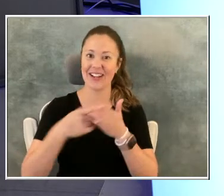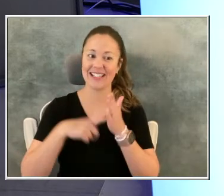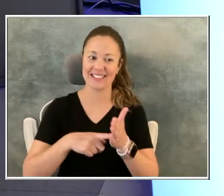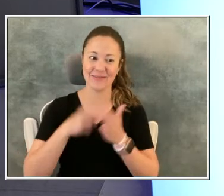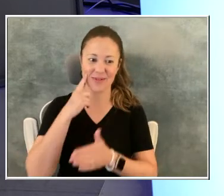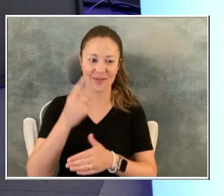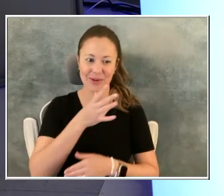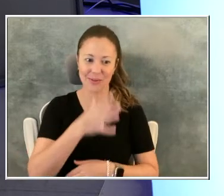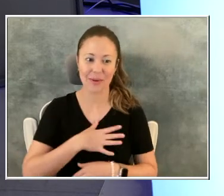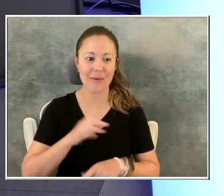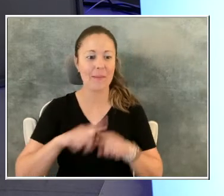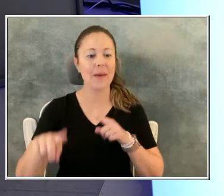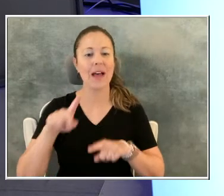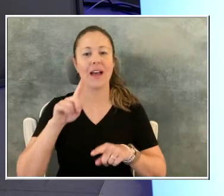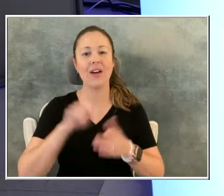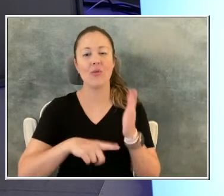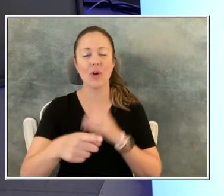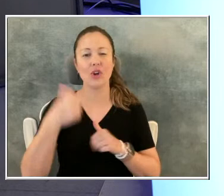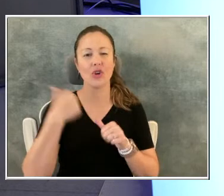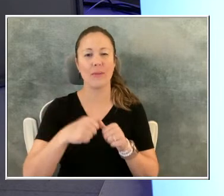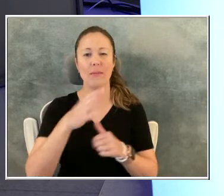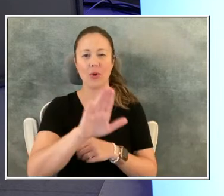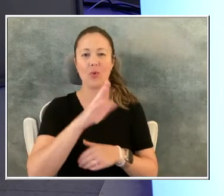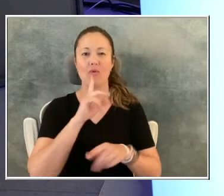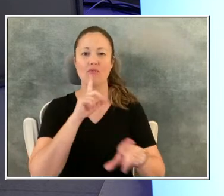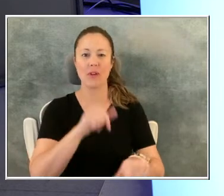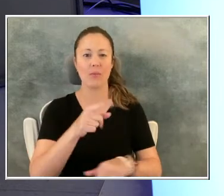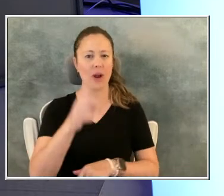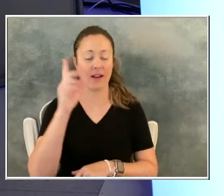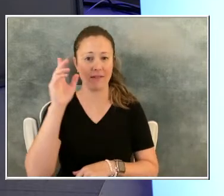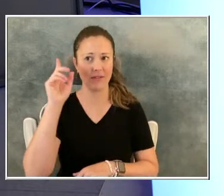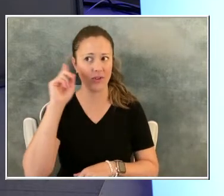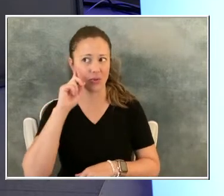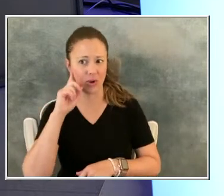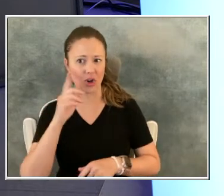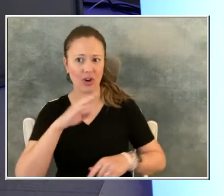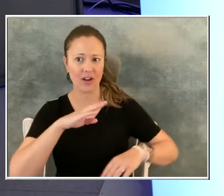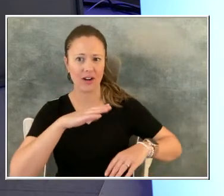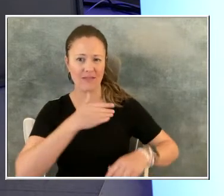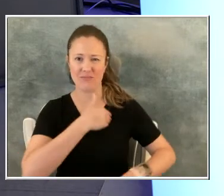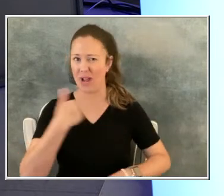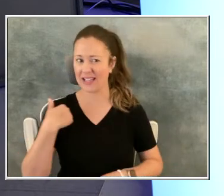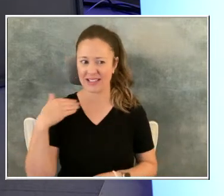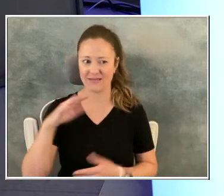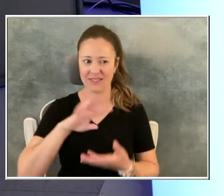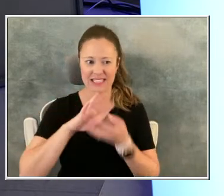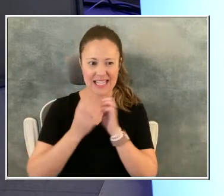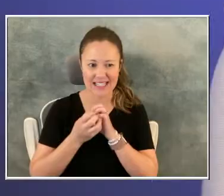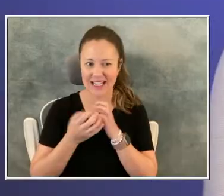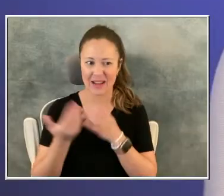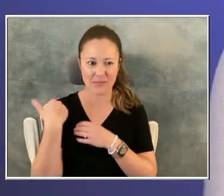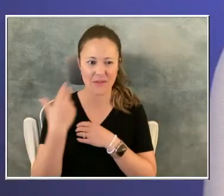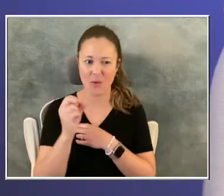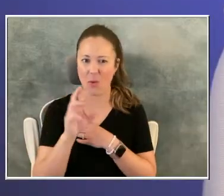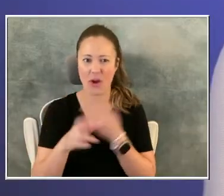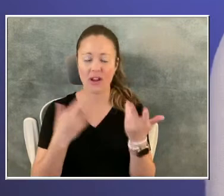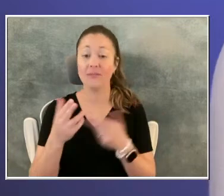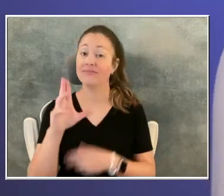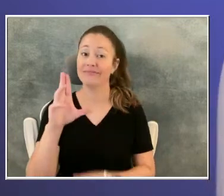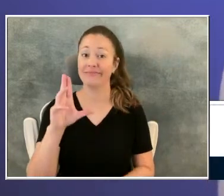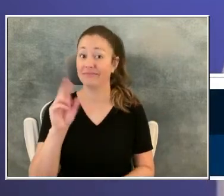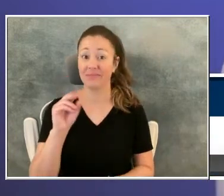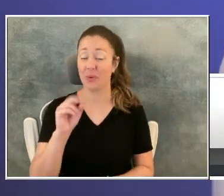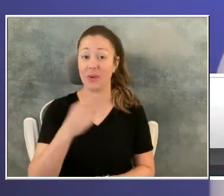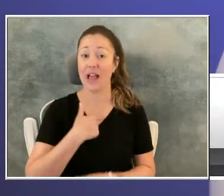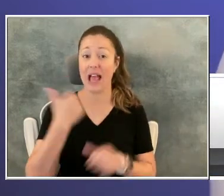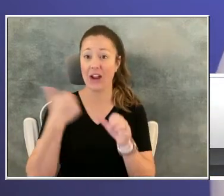you remember when you got that report? And had you heard of breast density before? I hadn't, and I remember it being like a